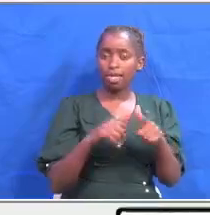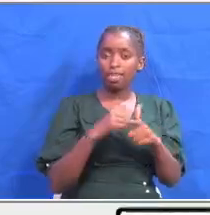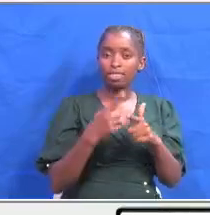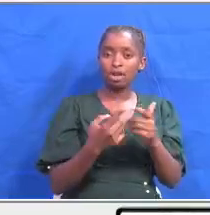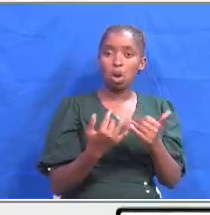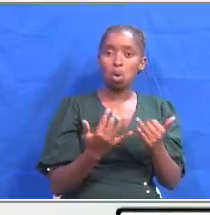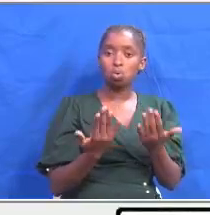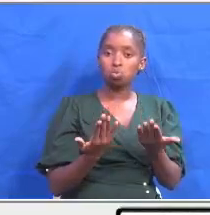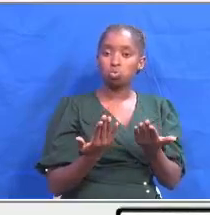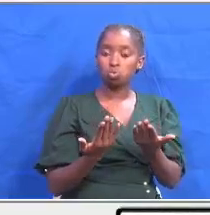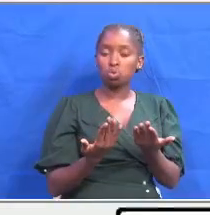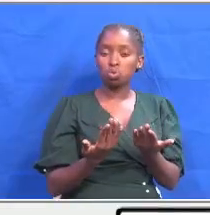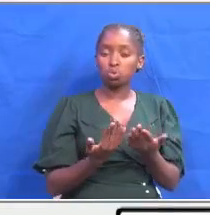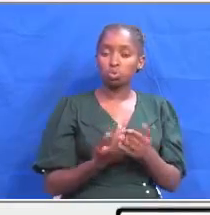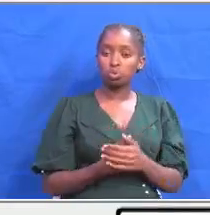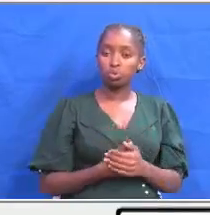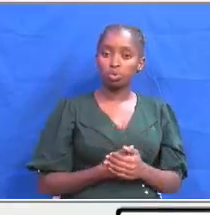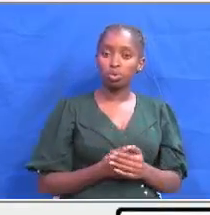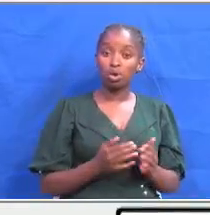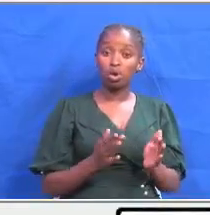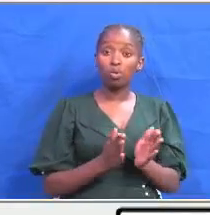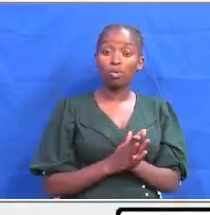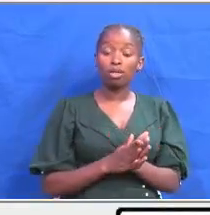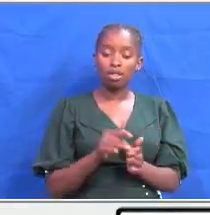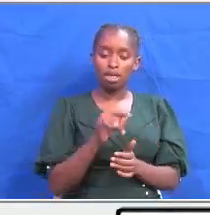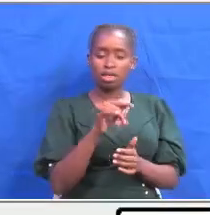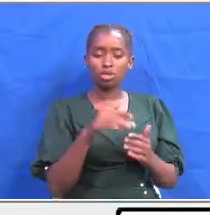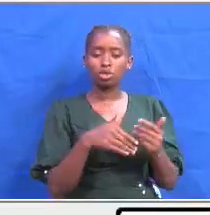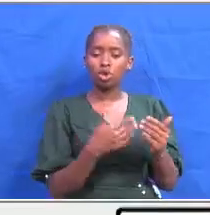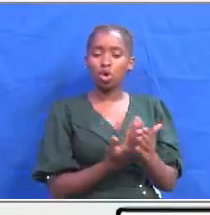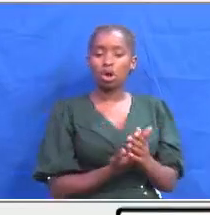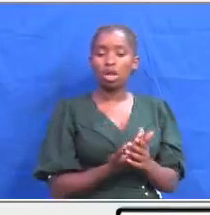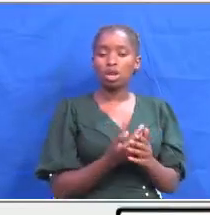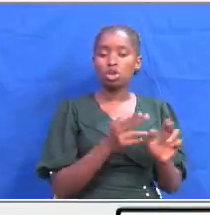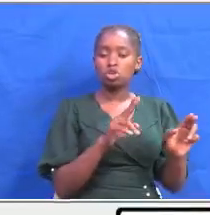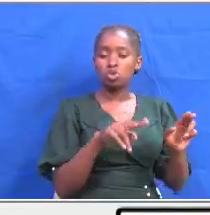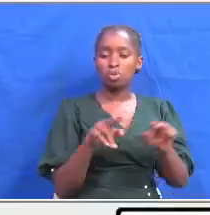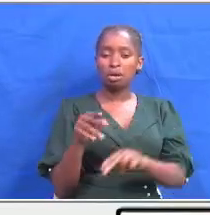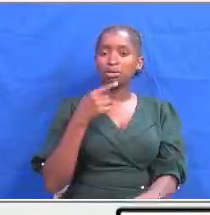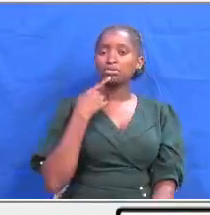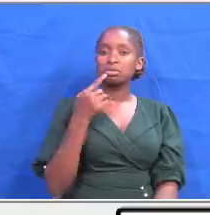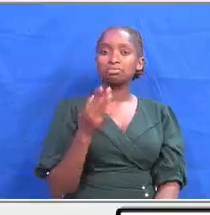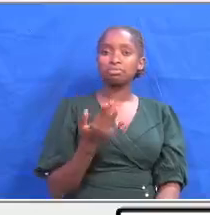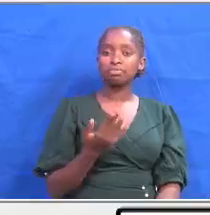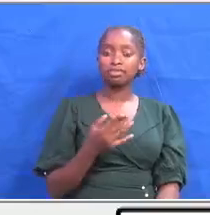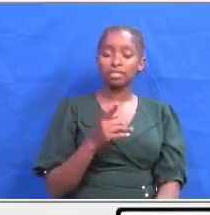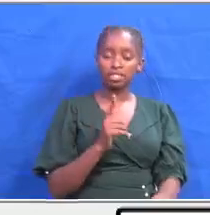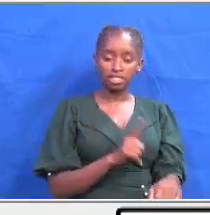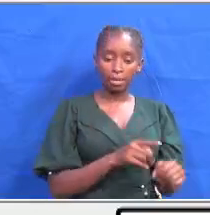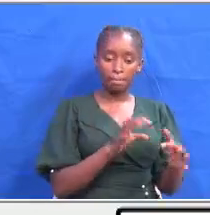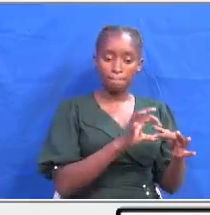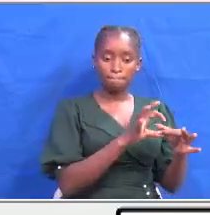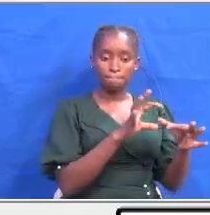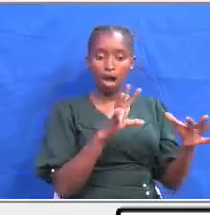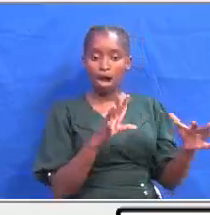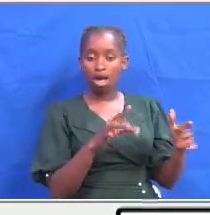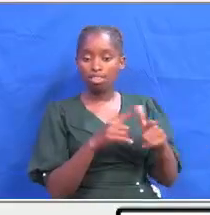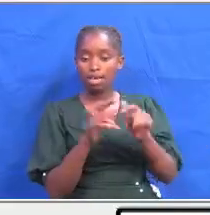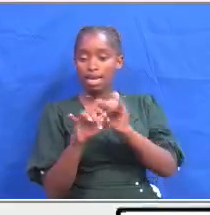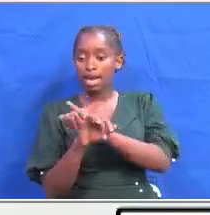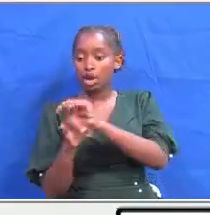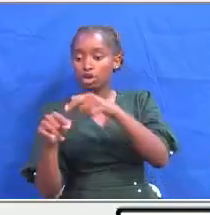now, with all this, we normally say, ukijitoa sasa ujioshe,